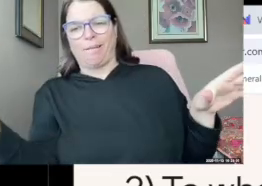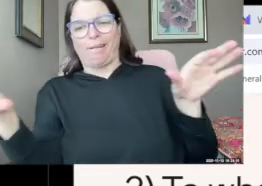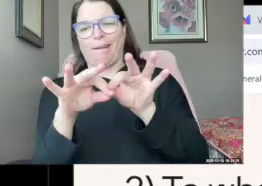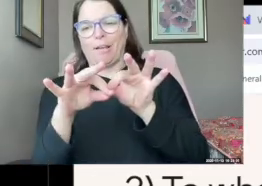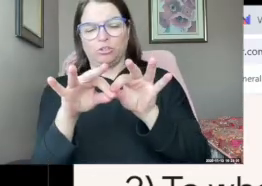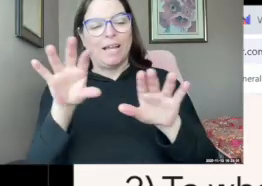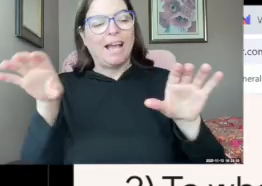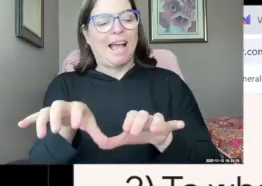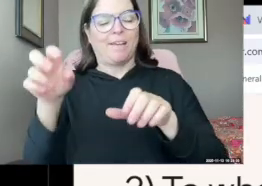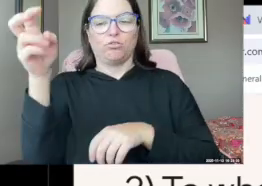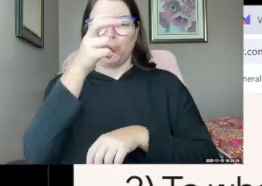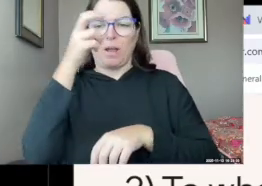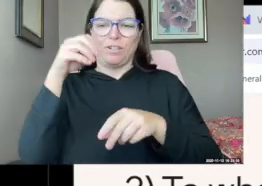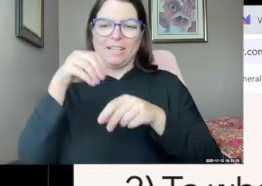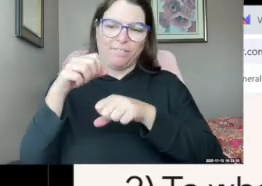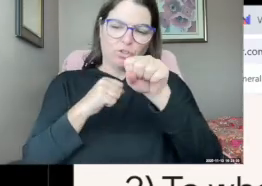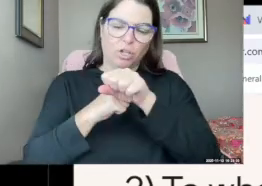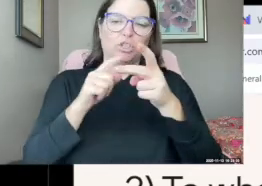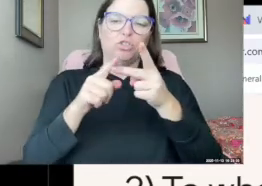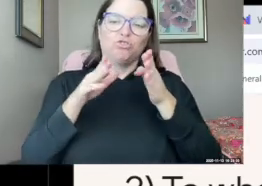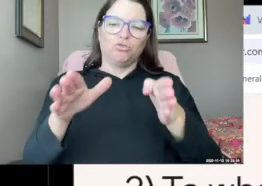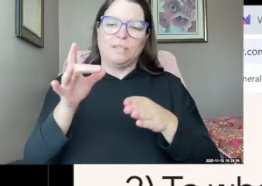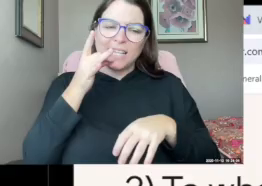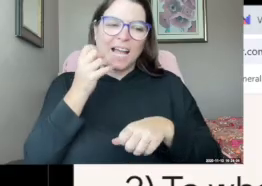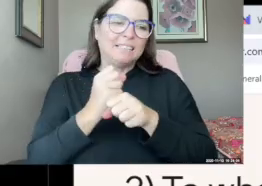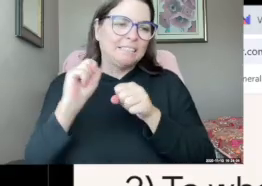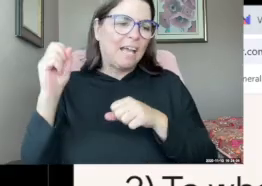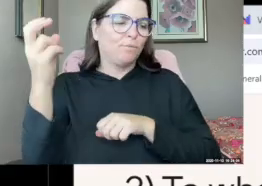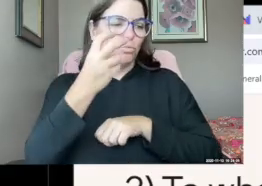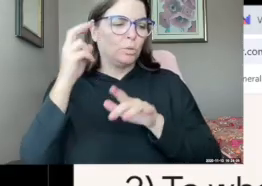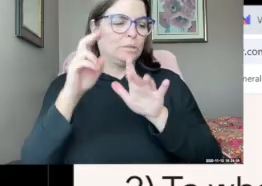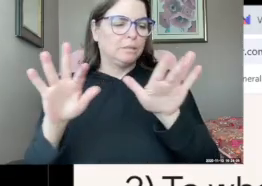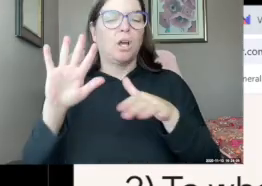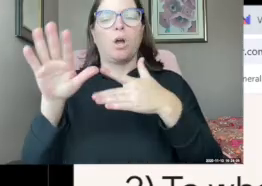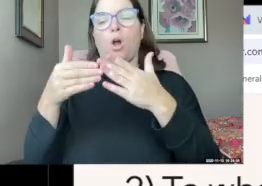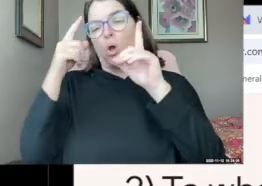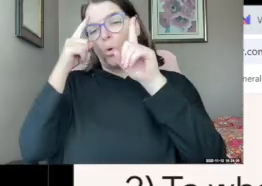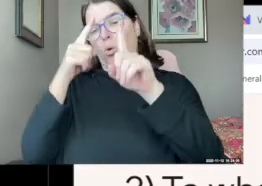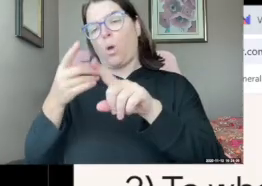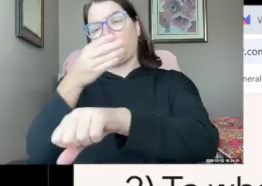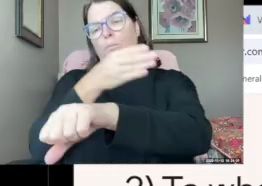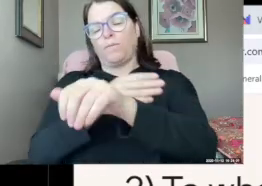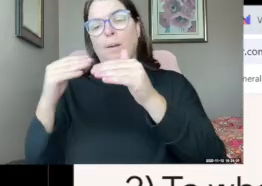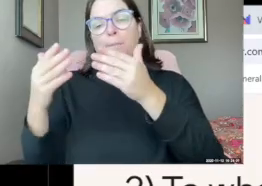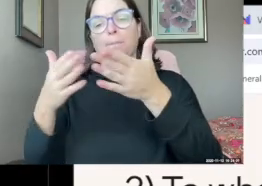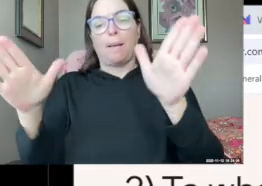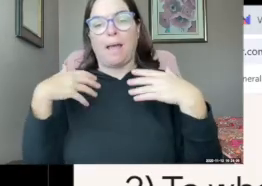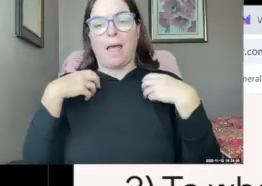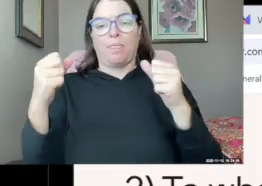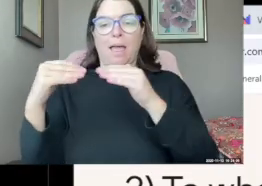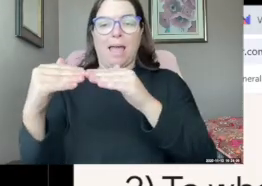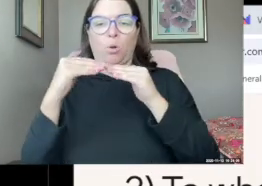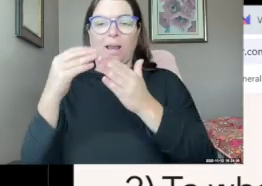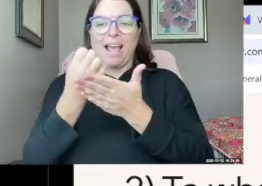connections, active transportation infrastructure, street lighting, safe routes, et cetera, all while improving public